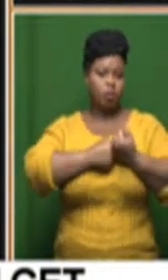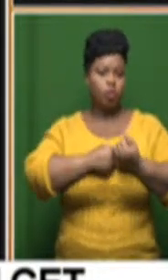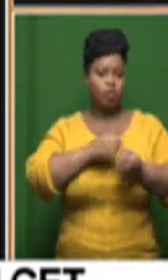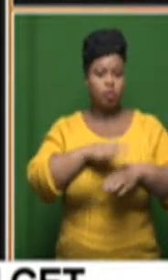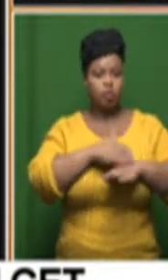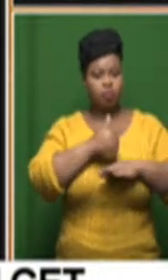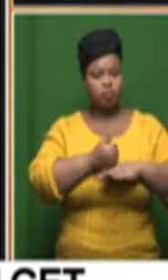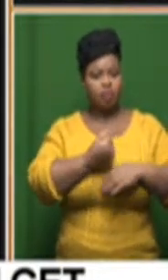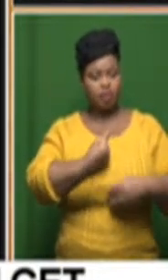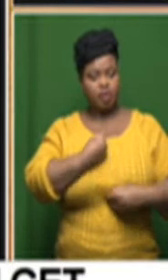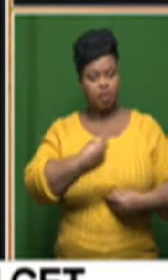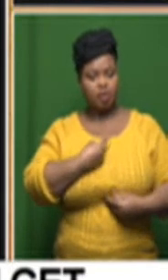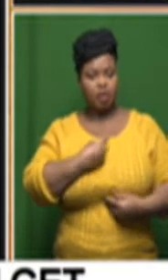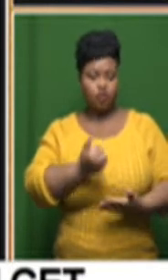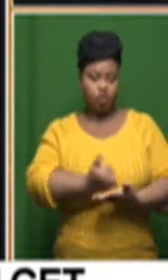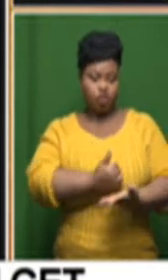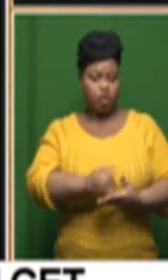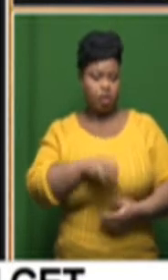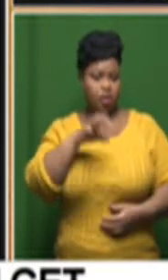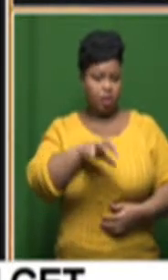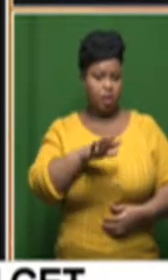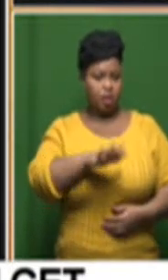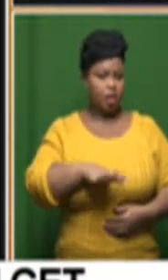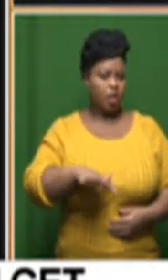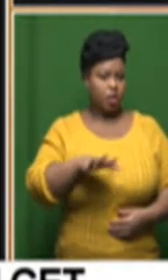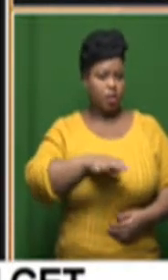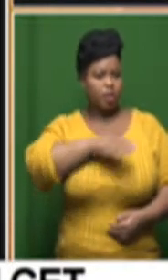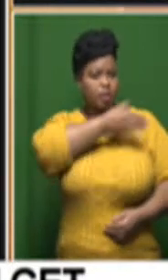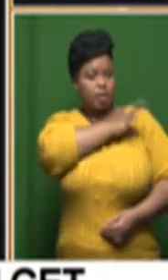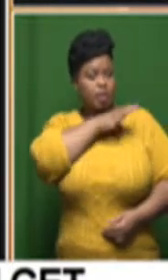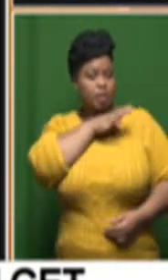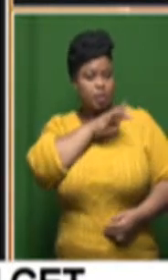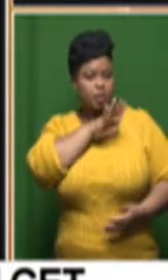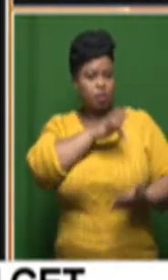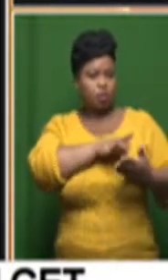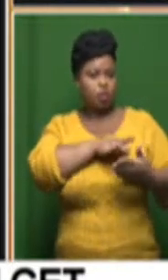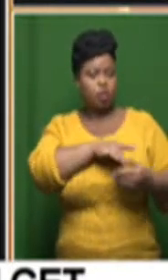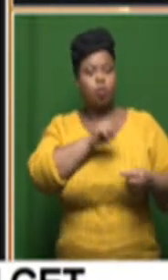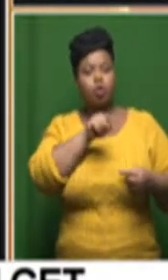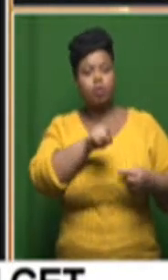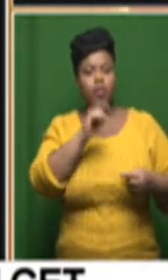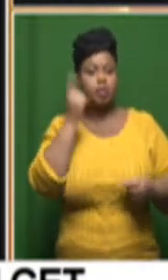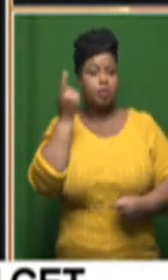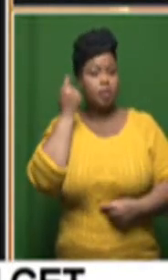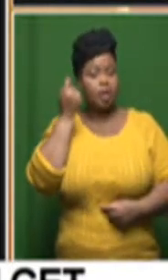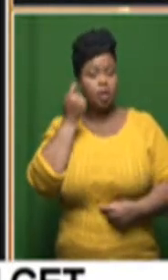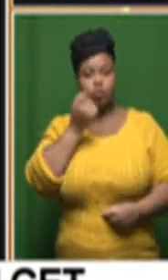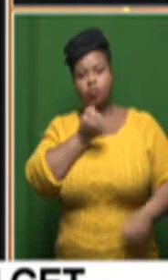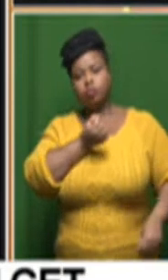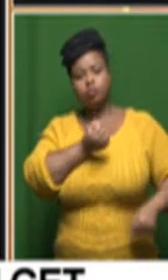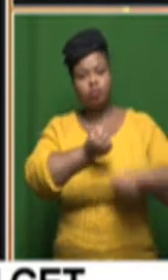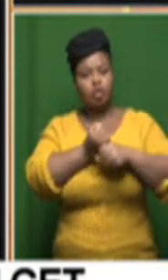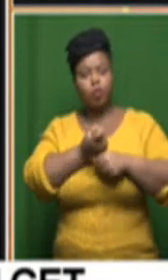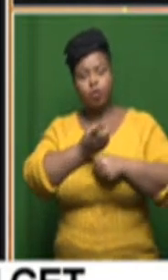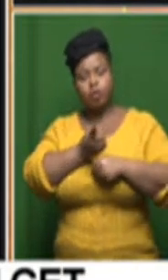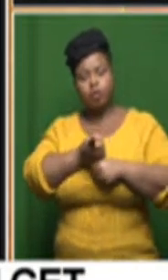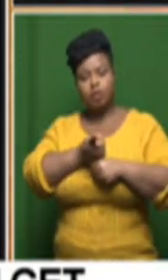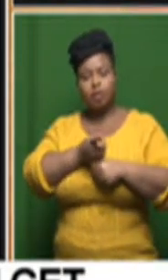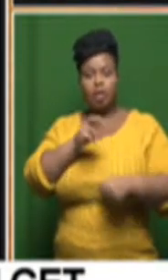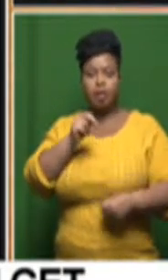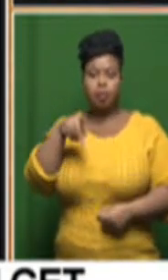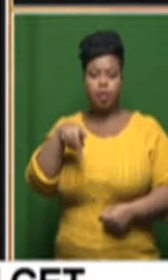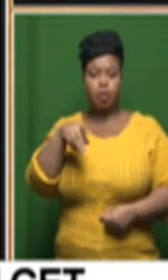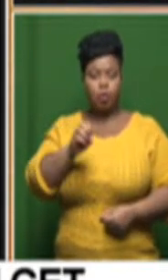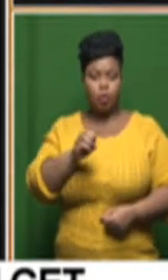up self-registration sites at clinics, central points in town, with support to the